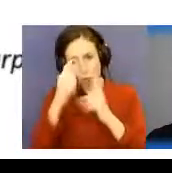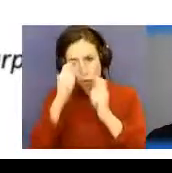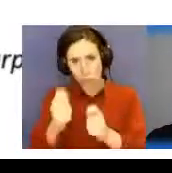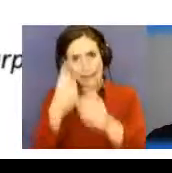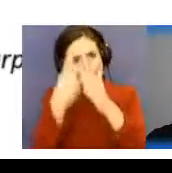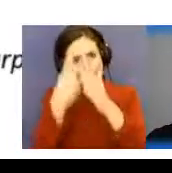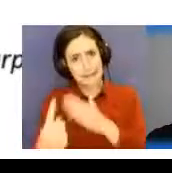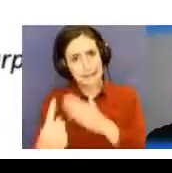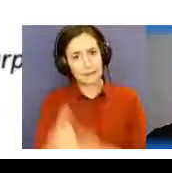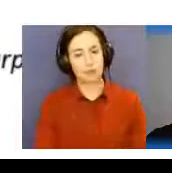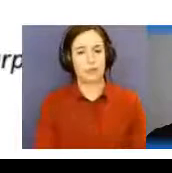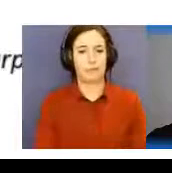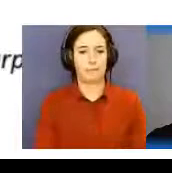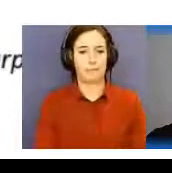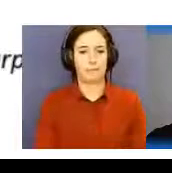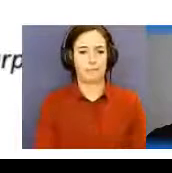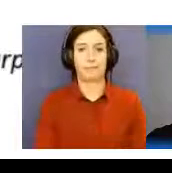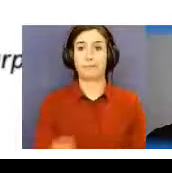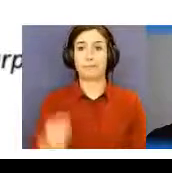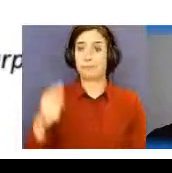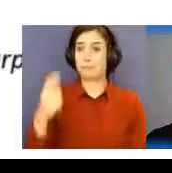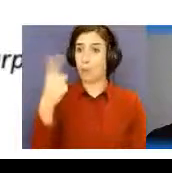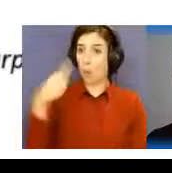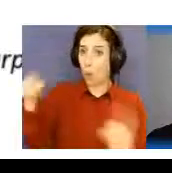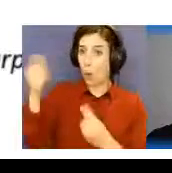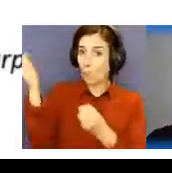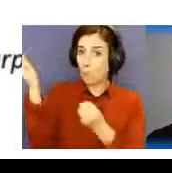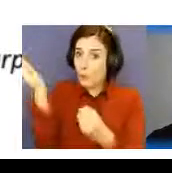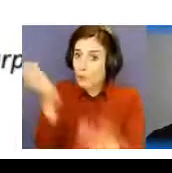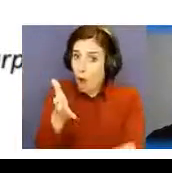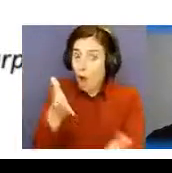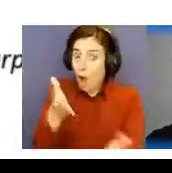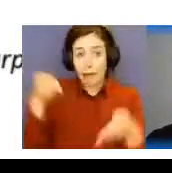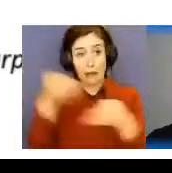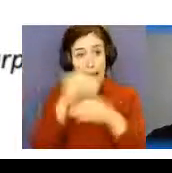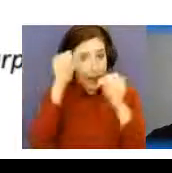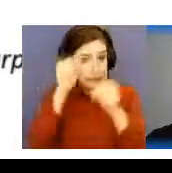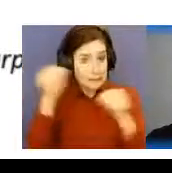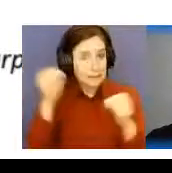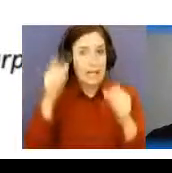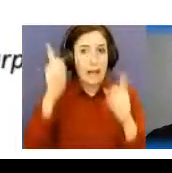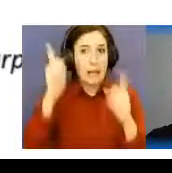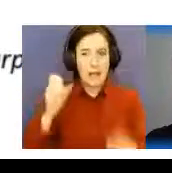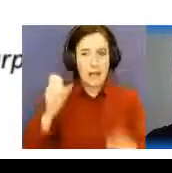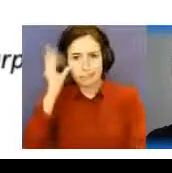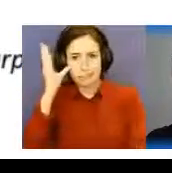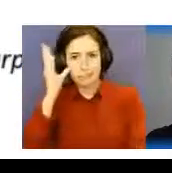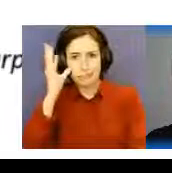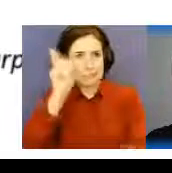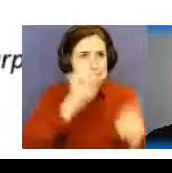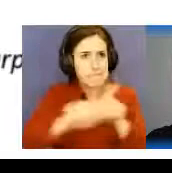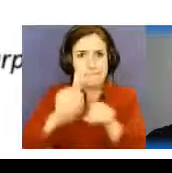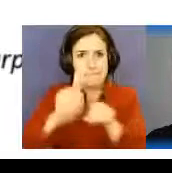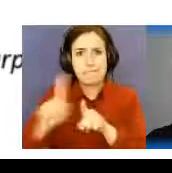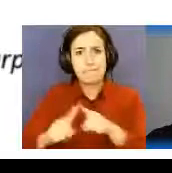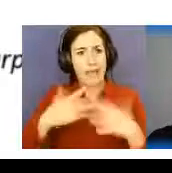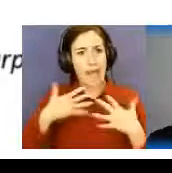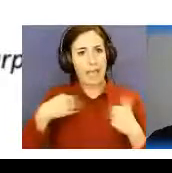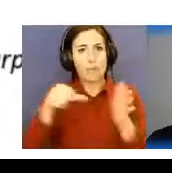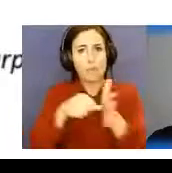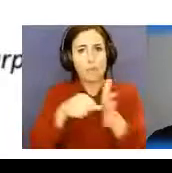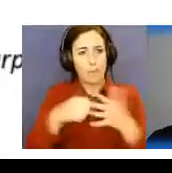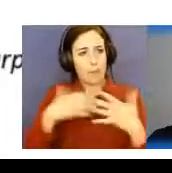activity, must have an in-depth knowledge of health conditions and the qualifications that demonstrate that to provide a really positive experience.